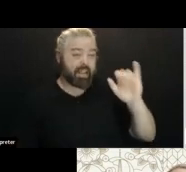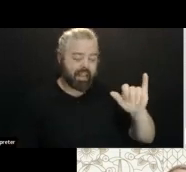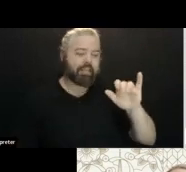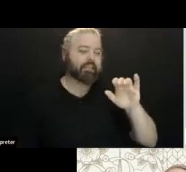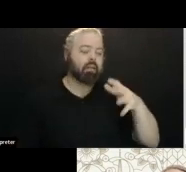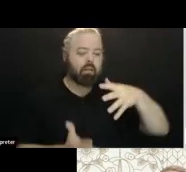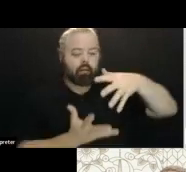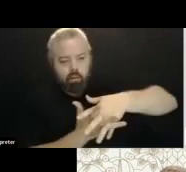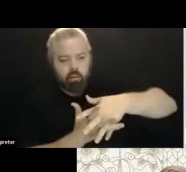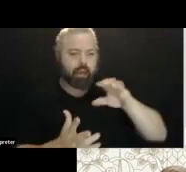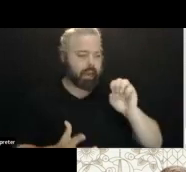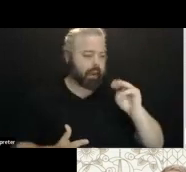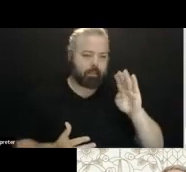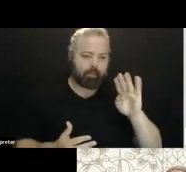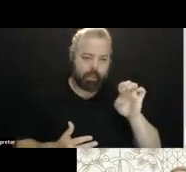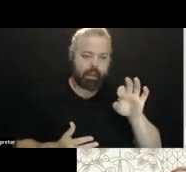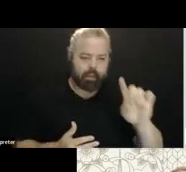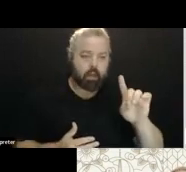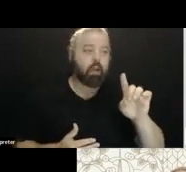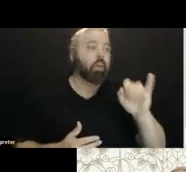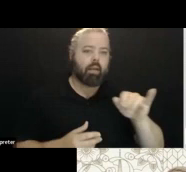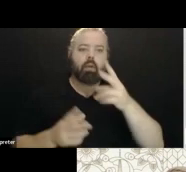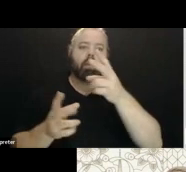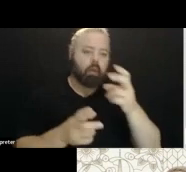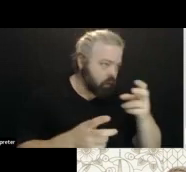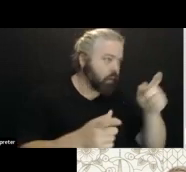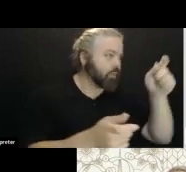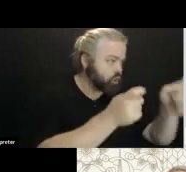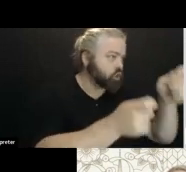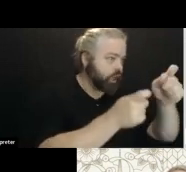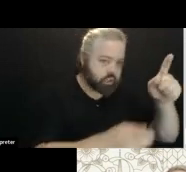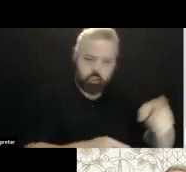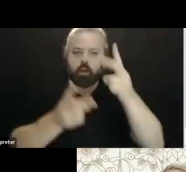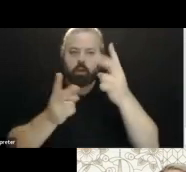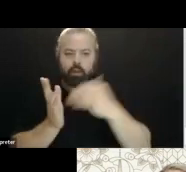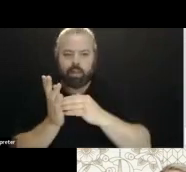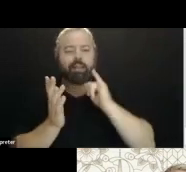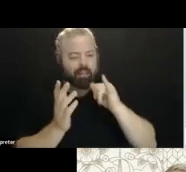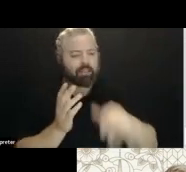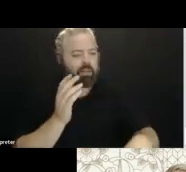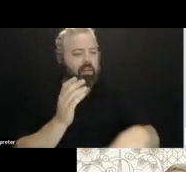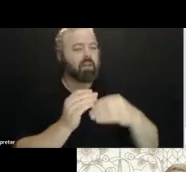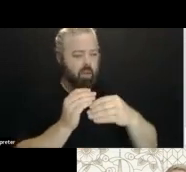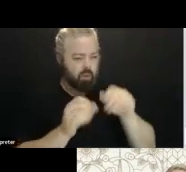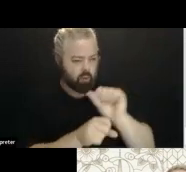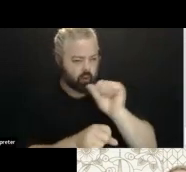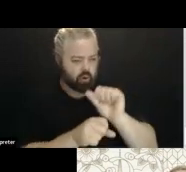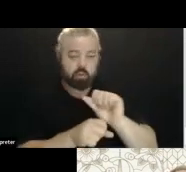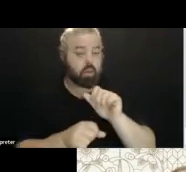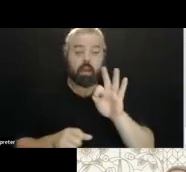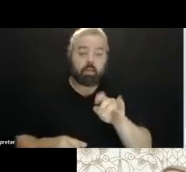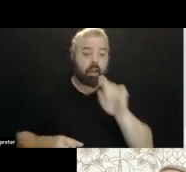file, making the change, sending the PDF back. That's just an added extra step. It's nice to have something that we can just change on the